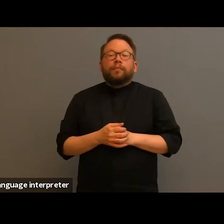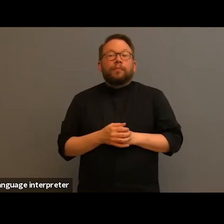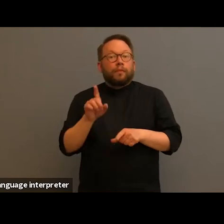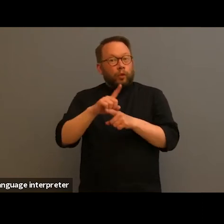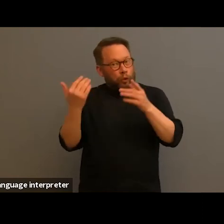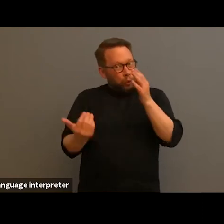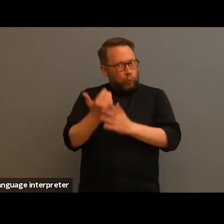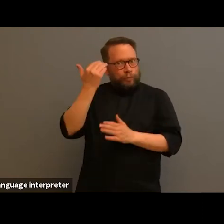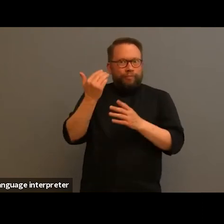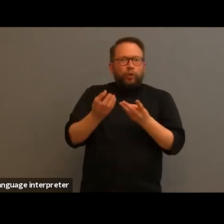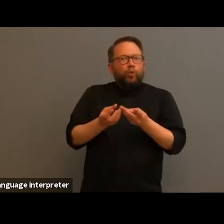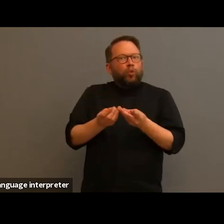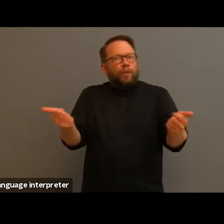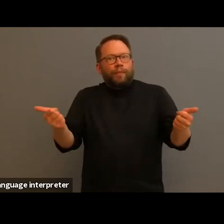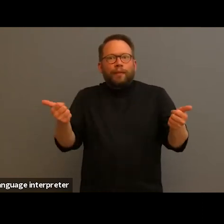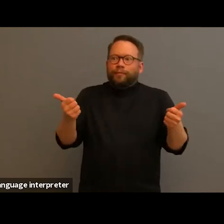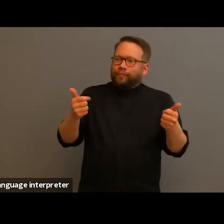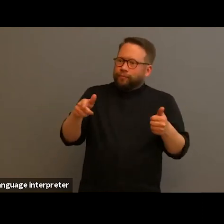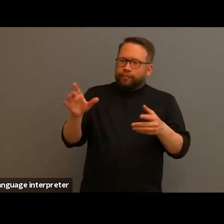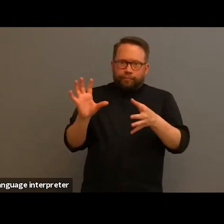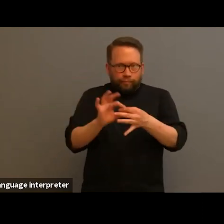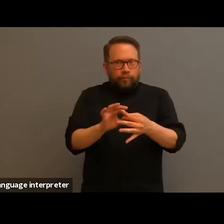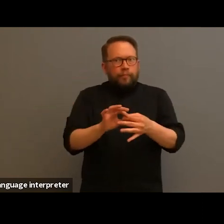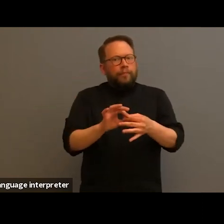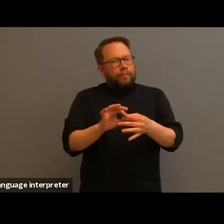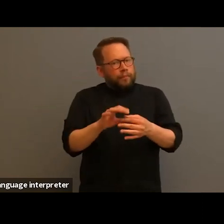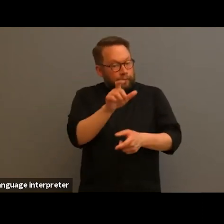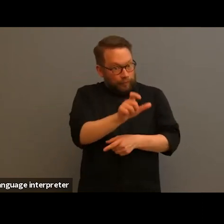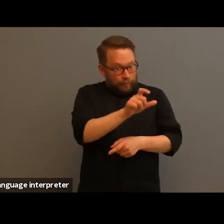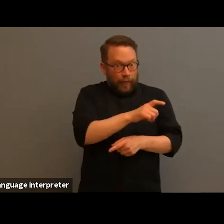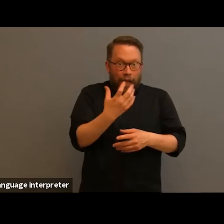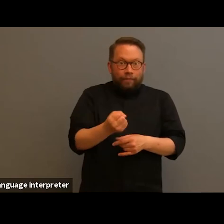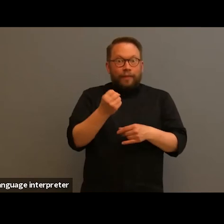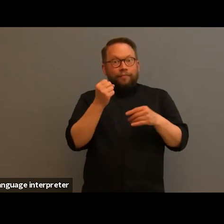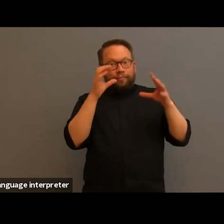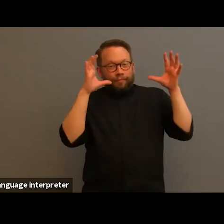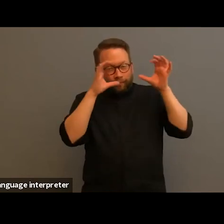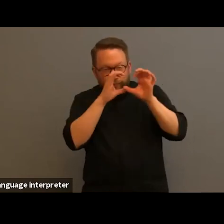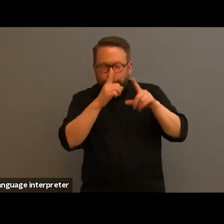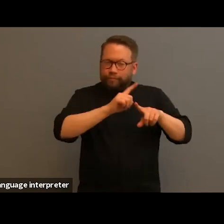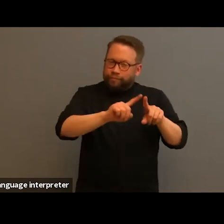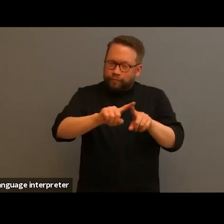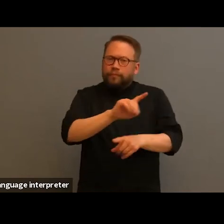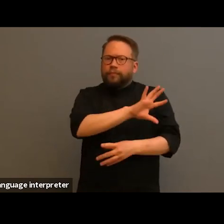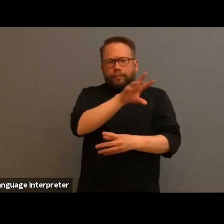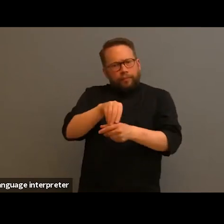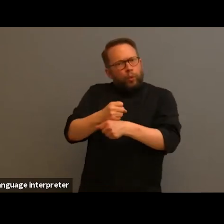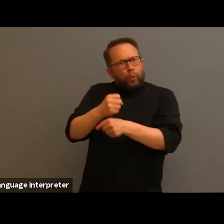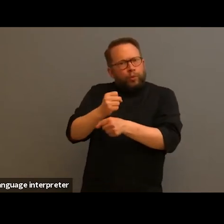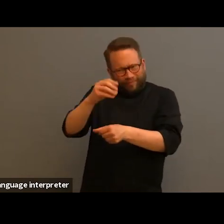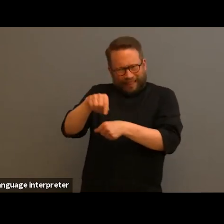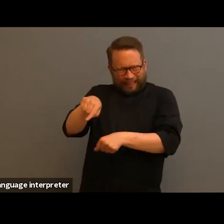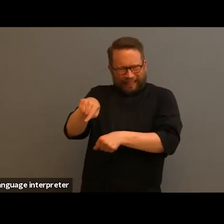design process, including users with disability. blind person use the digital